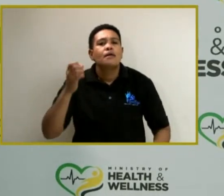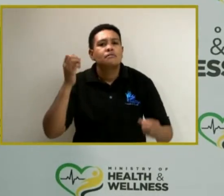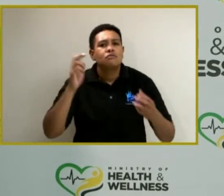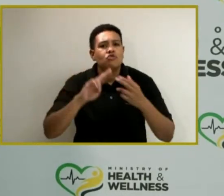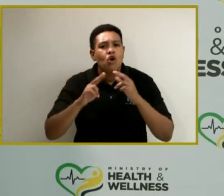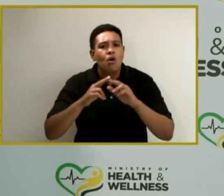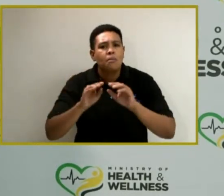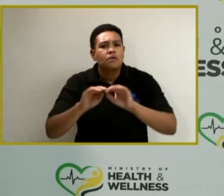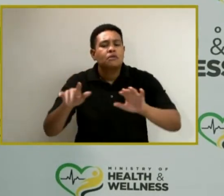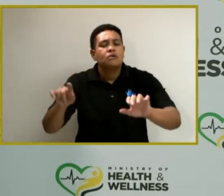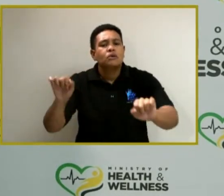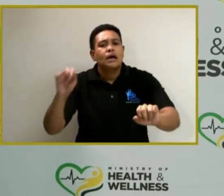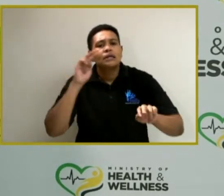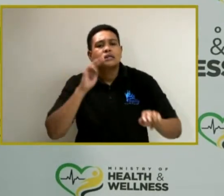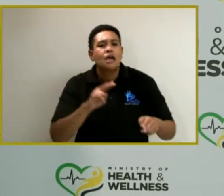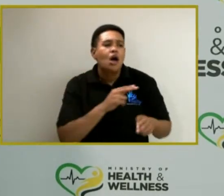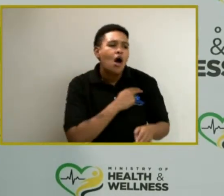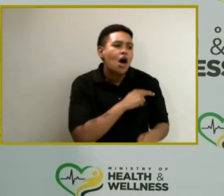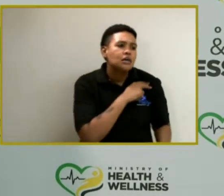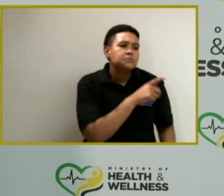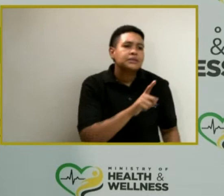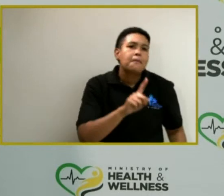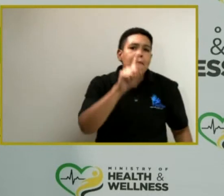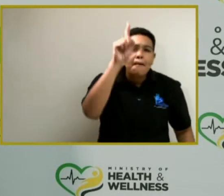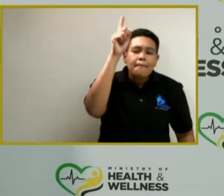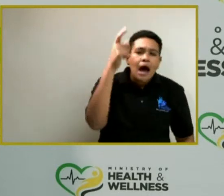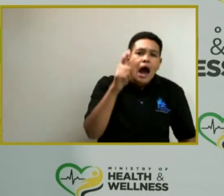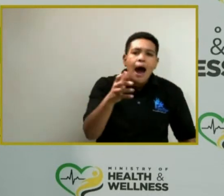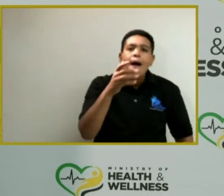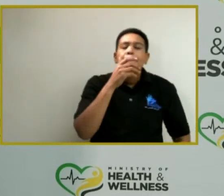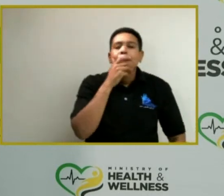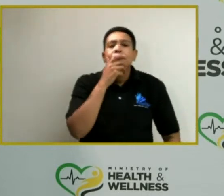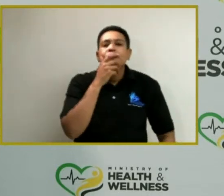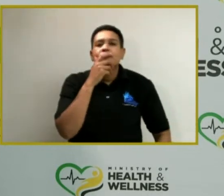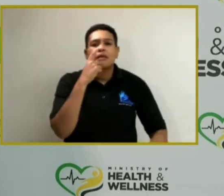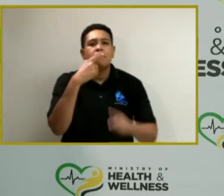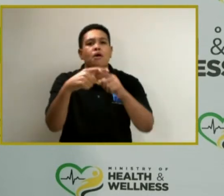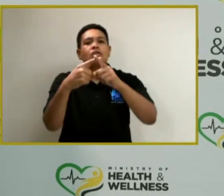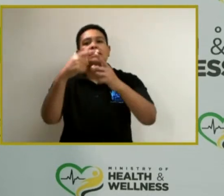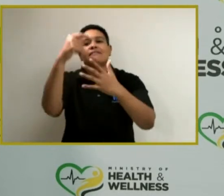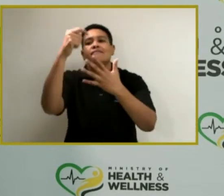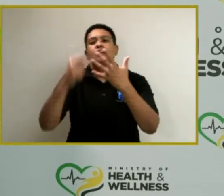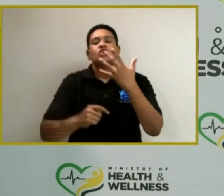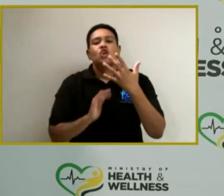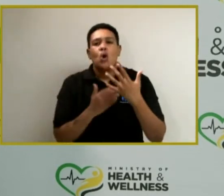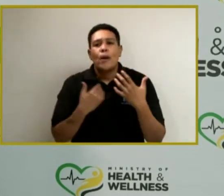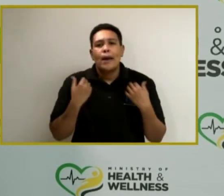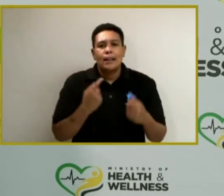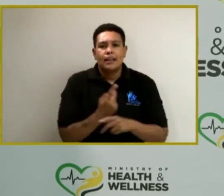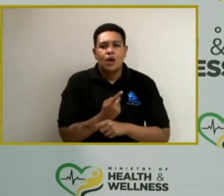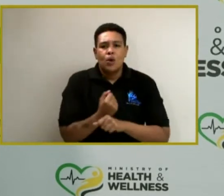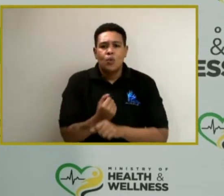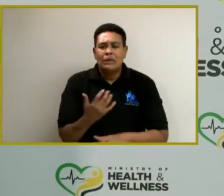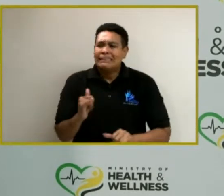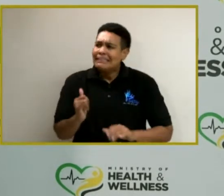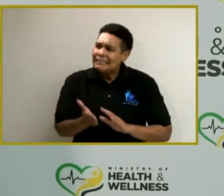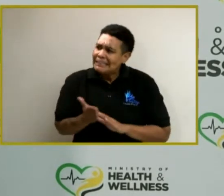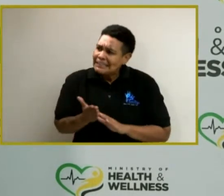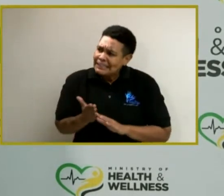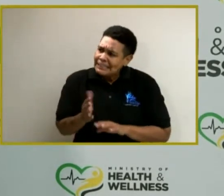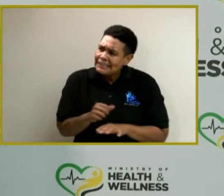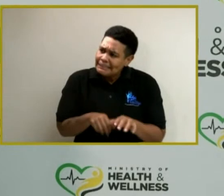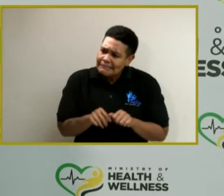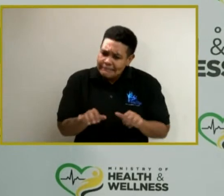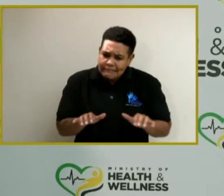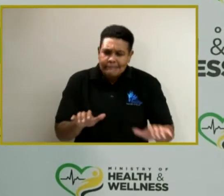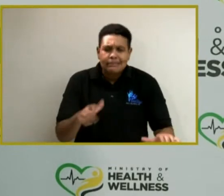numbers. As you can see, the hospitalization is going up. There are positive features. Our healthcare workers continue to work hard. We